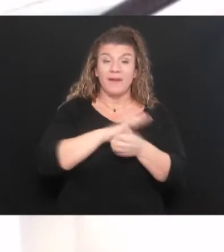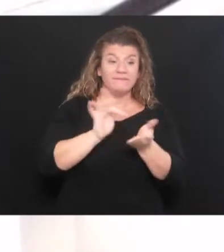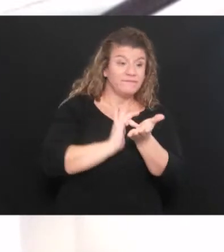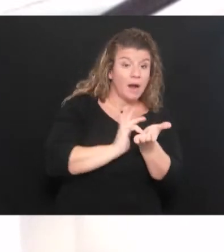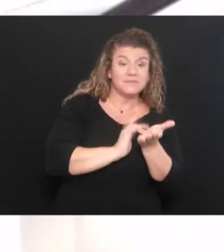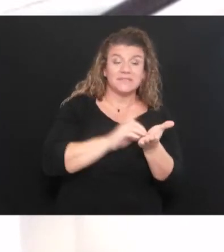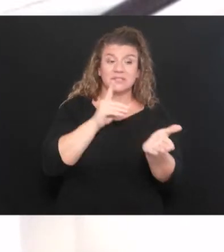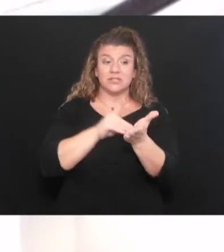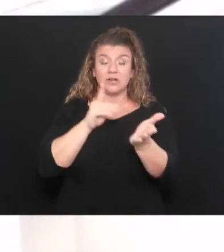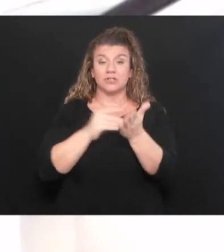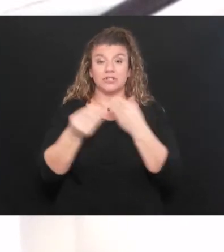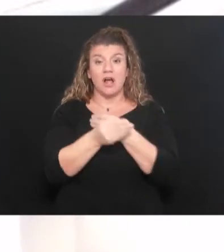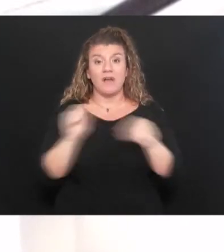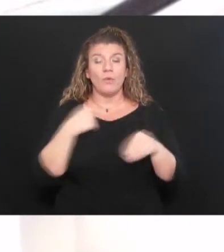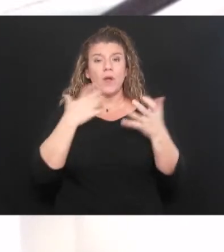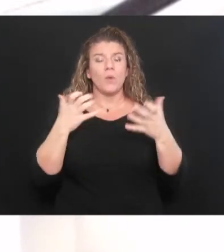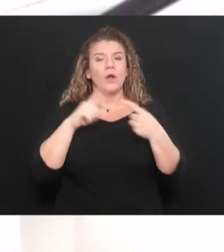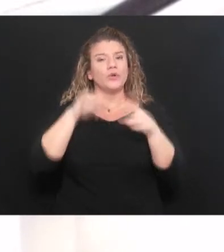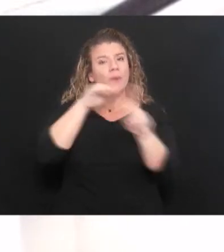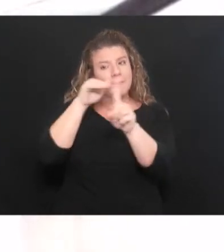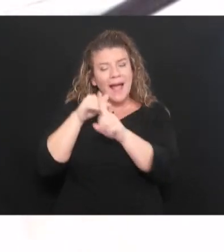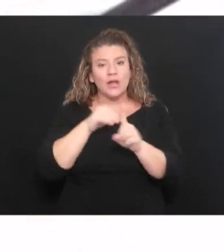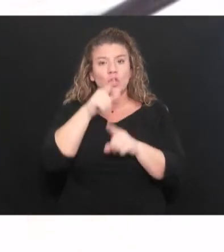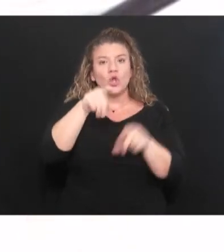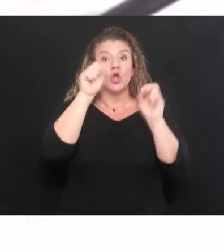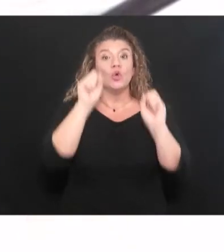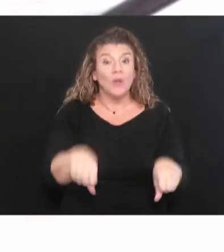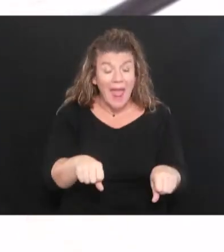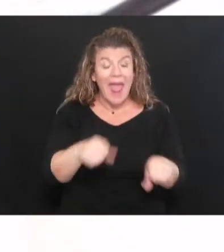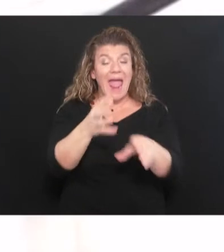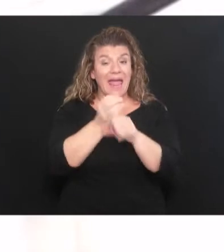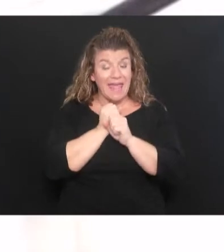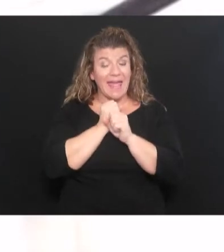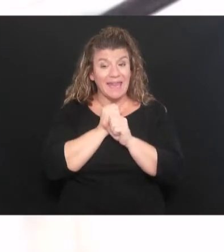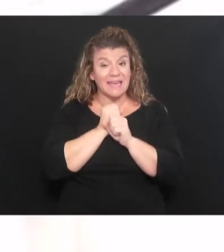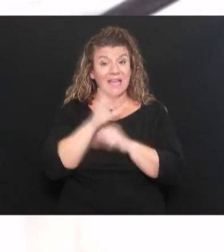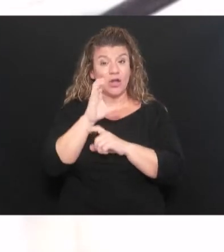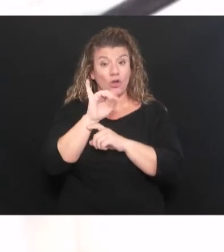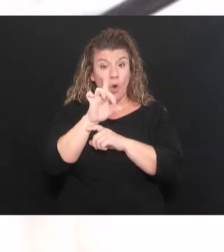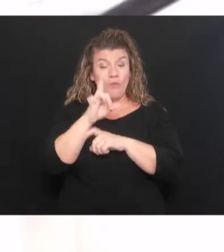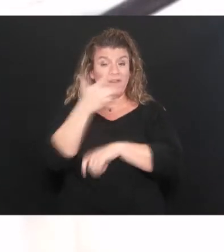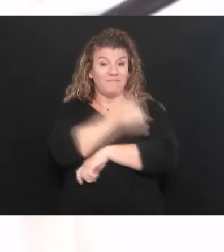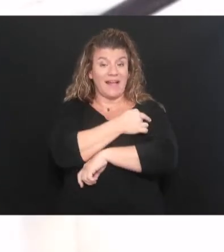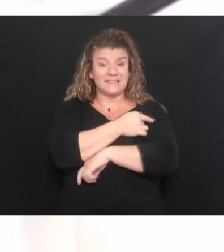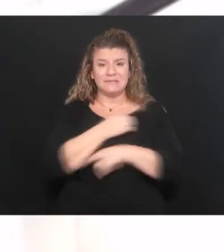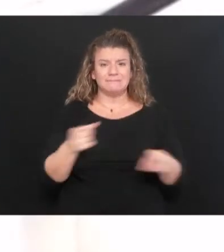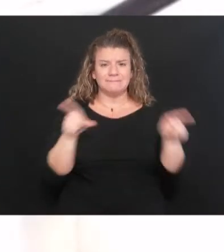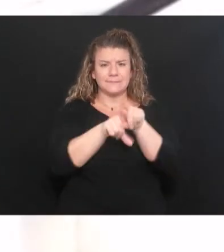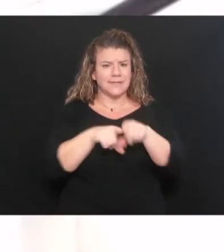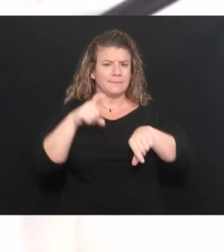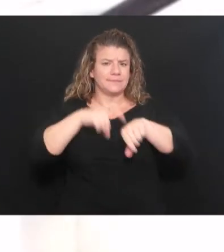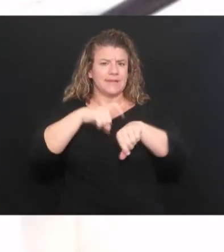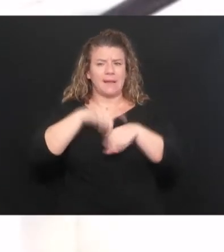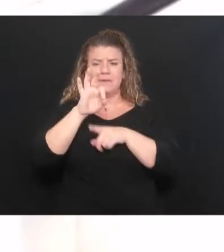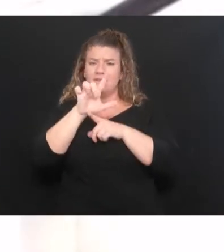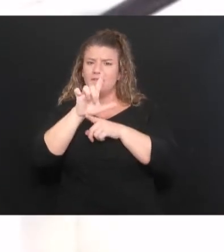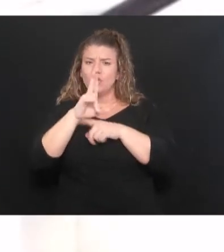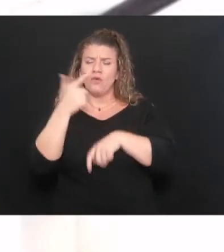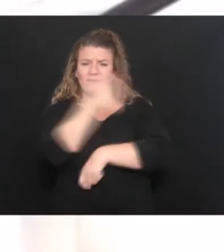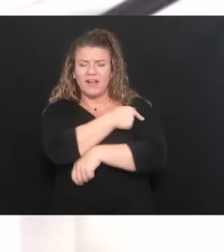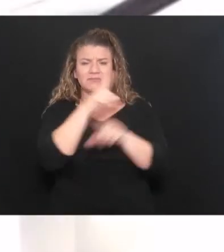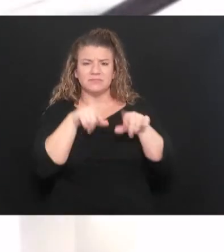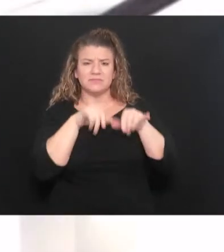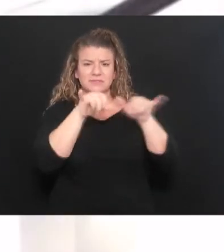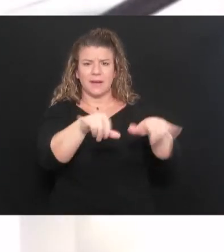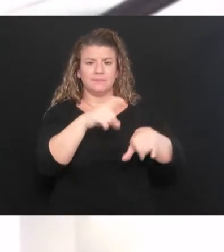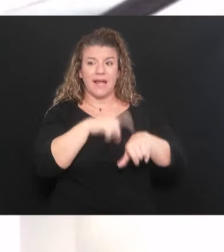doctor's office. And we do want to remind people that you can get the COVID vaccine along with the flu vaccine. Most people likely get